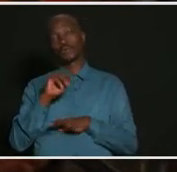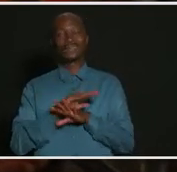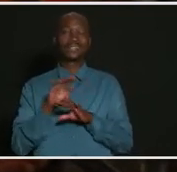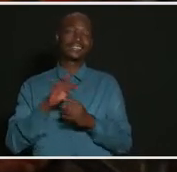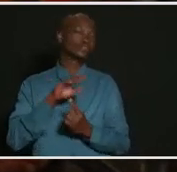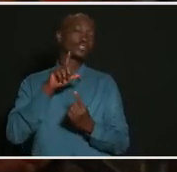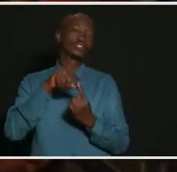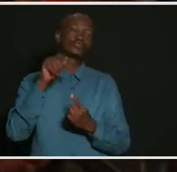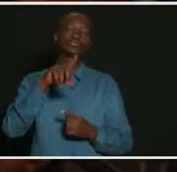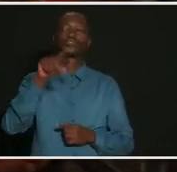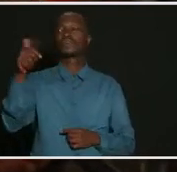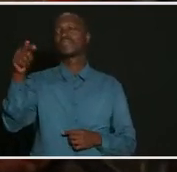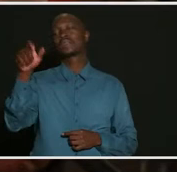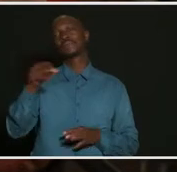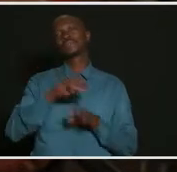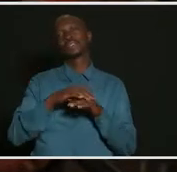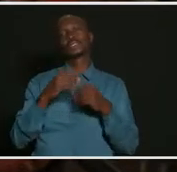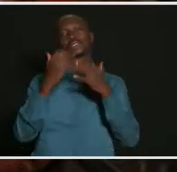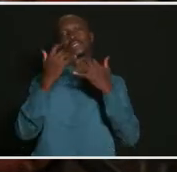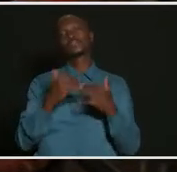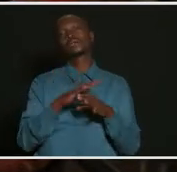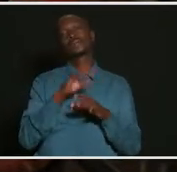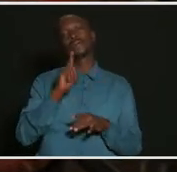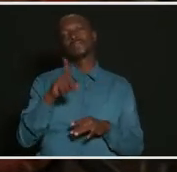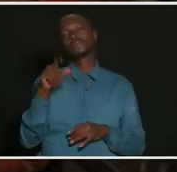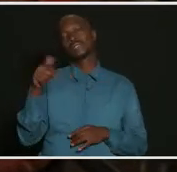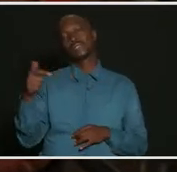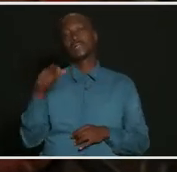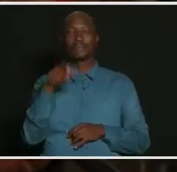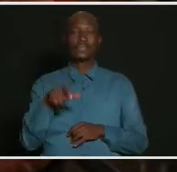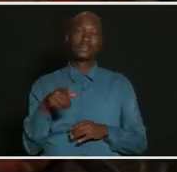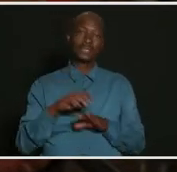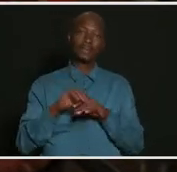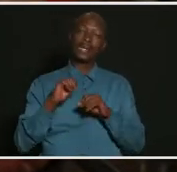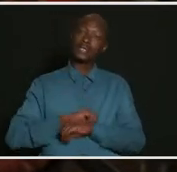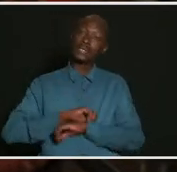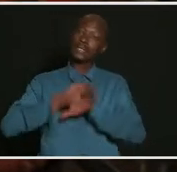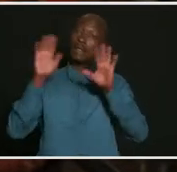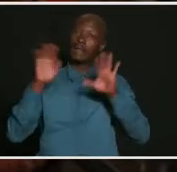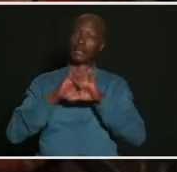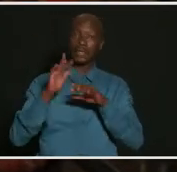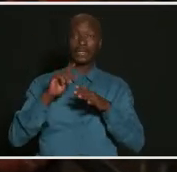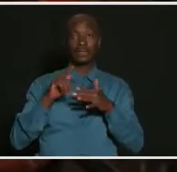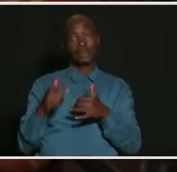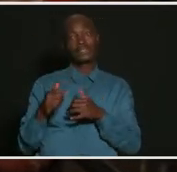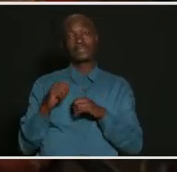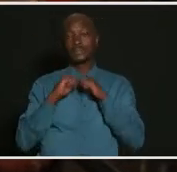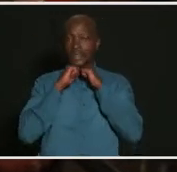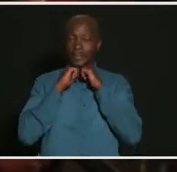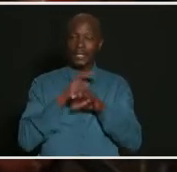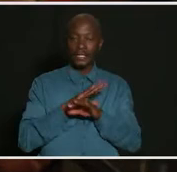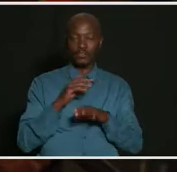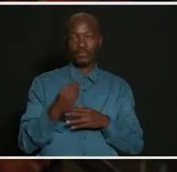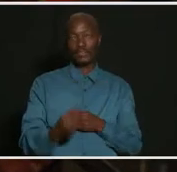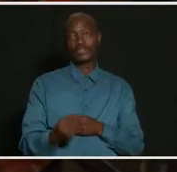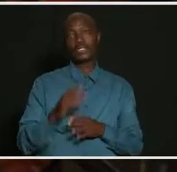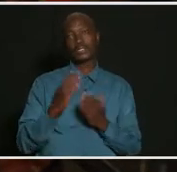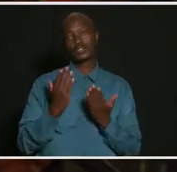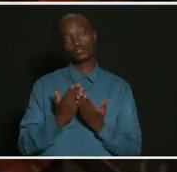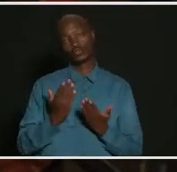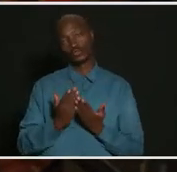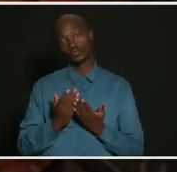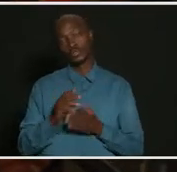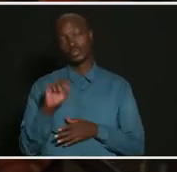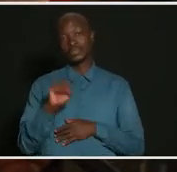of somebody that The Treasure of the school must be somebody else it must State clearly that it needs to be a parent of the child at the school on